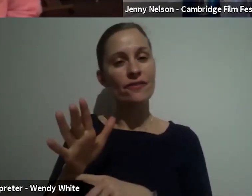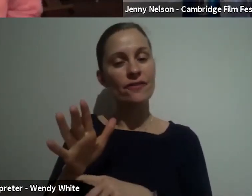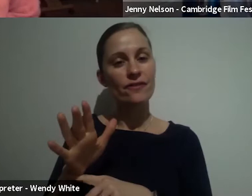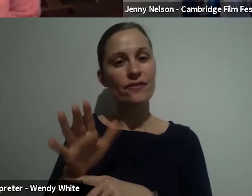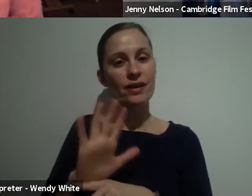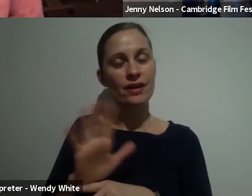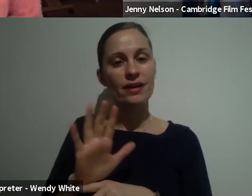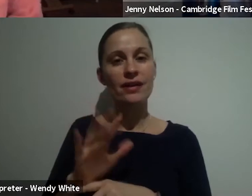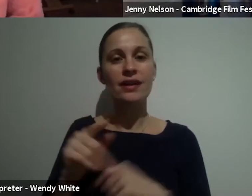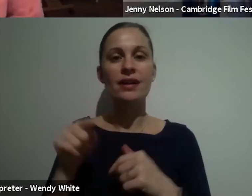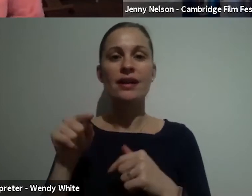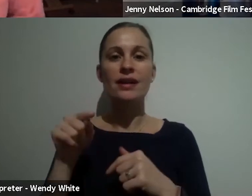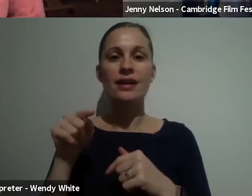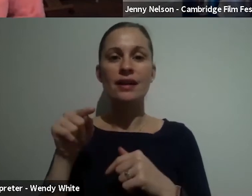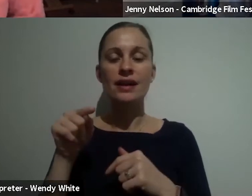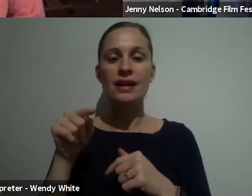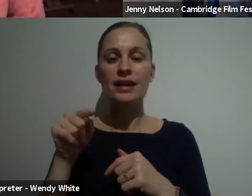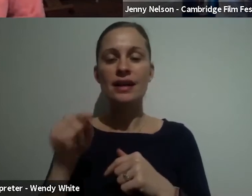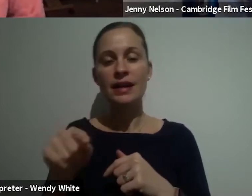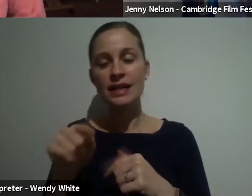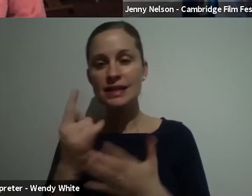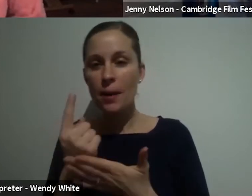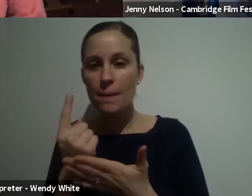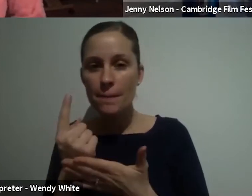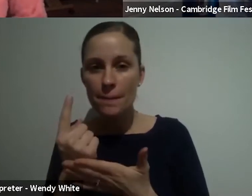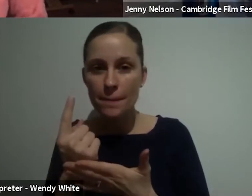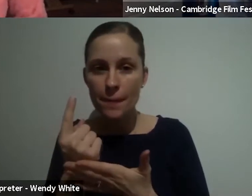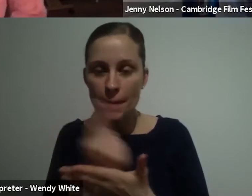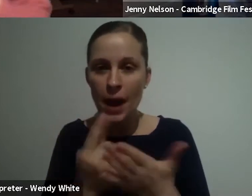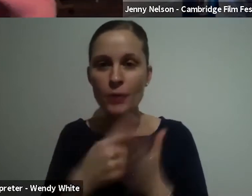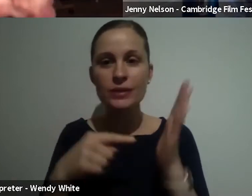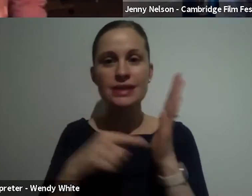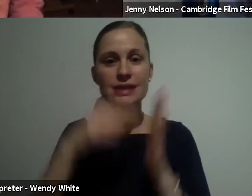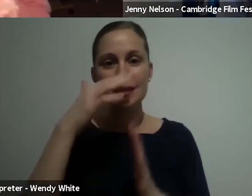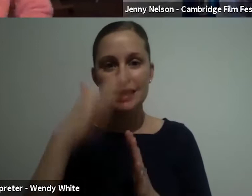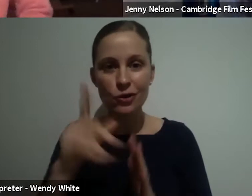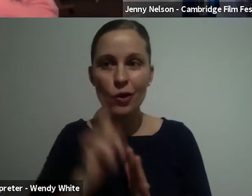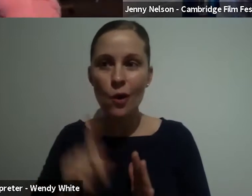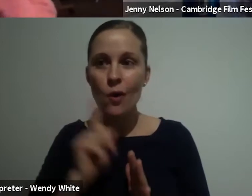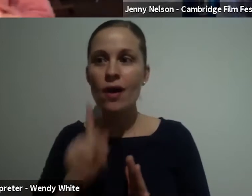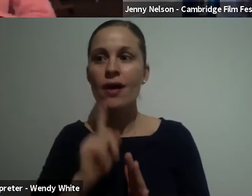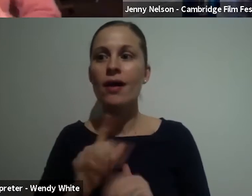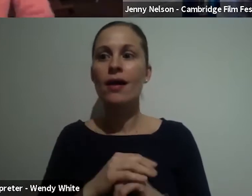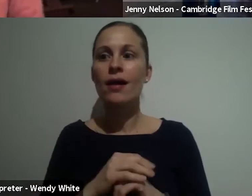age, moreover, about a teenage girl or a little girl coming